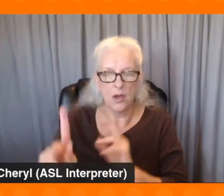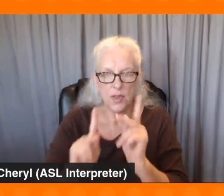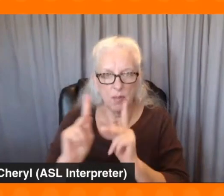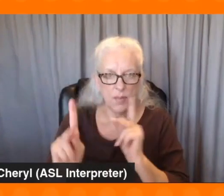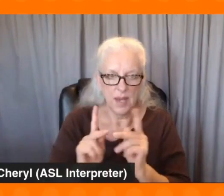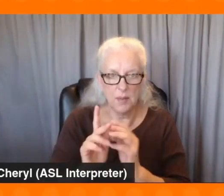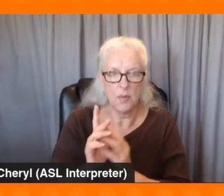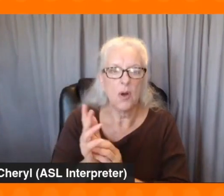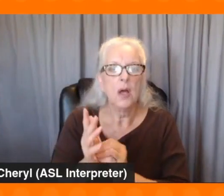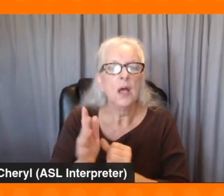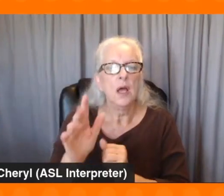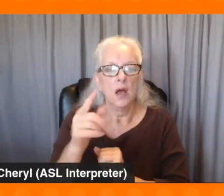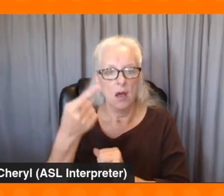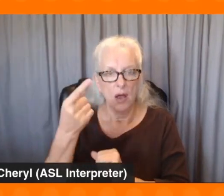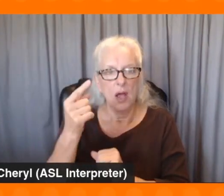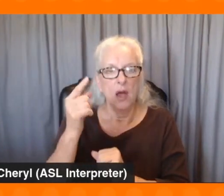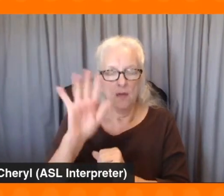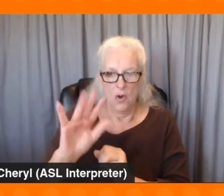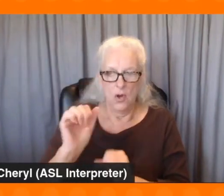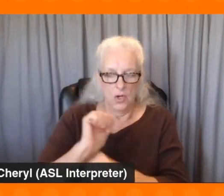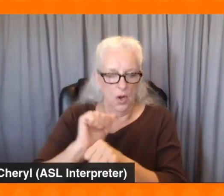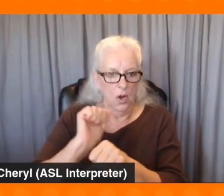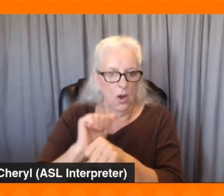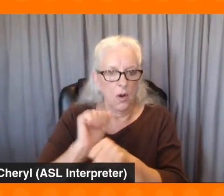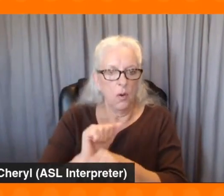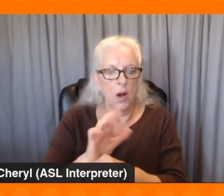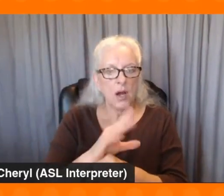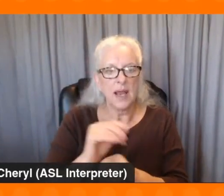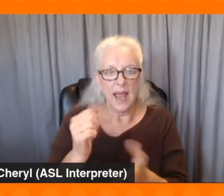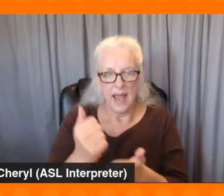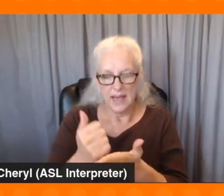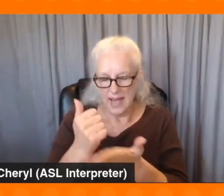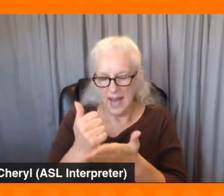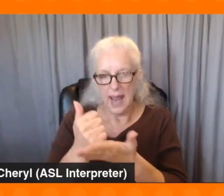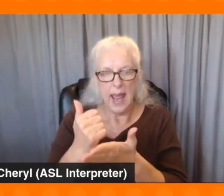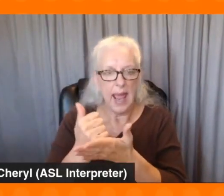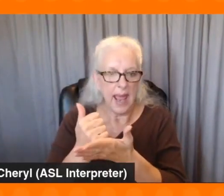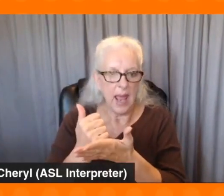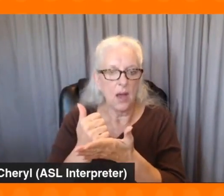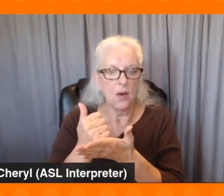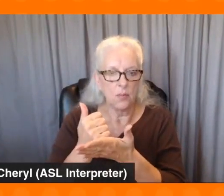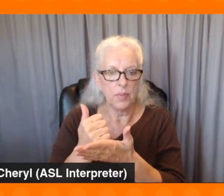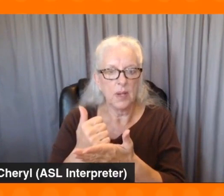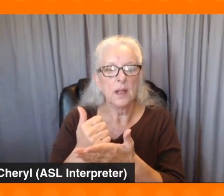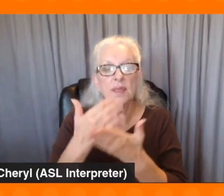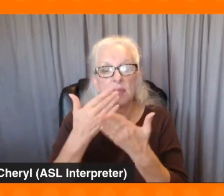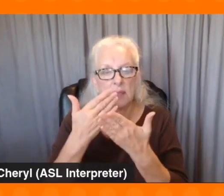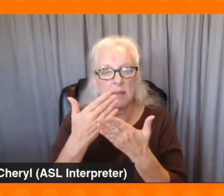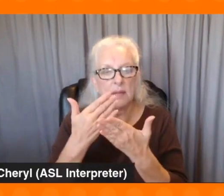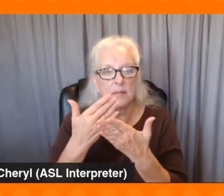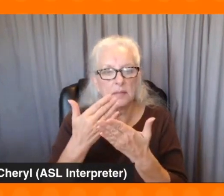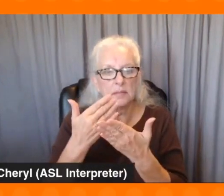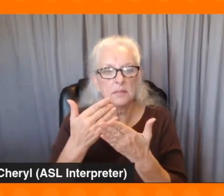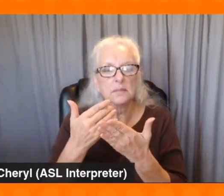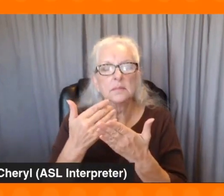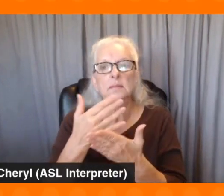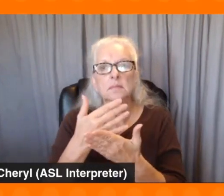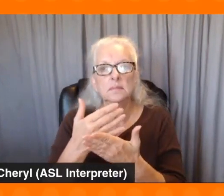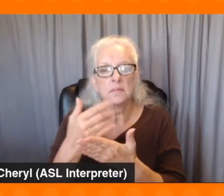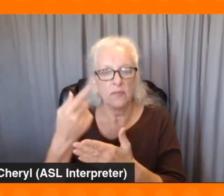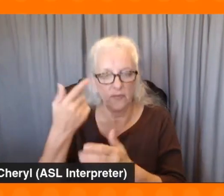and commitment to our mission, to our network of Scratch Educator Collaborative for their participation in this transformative